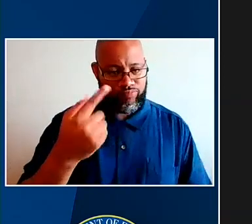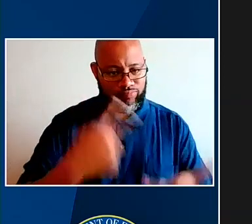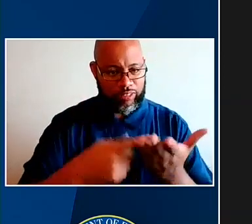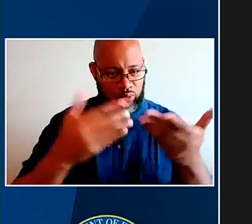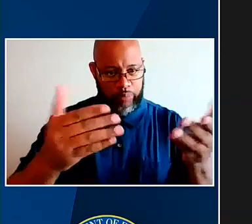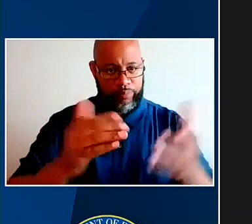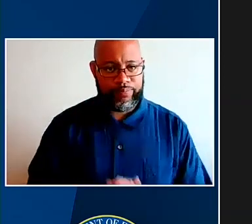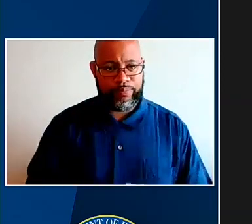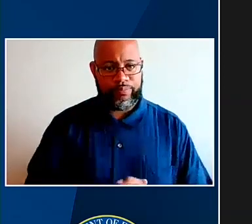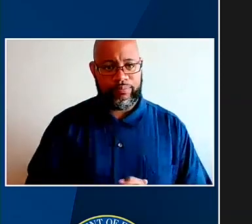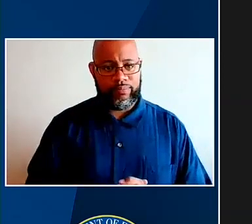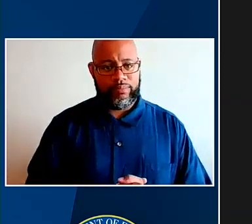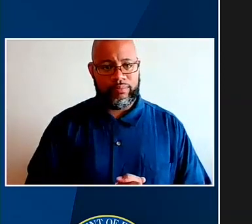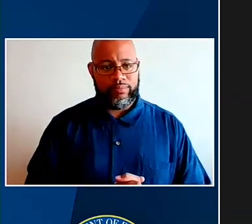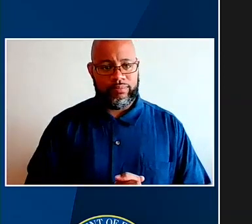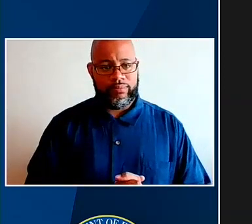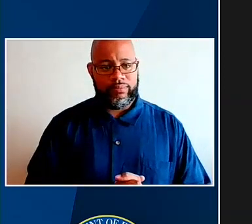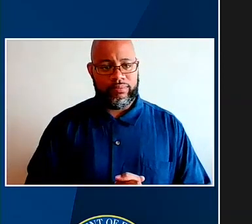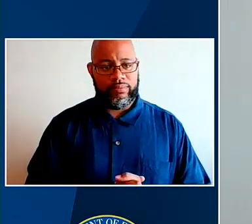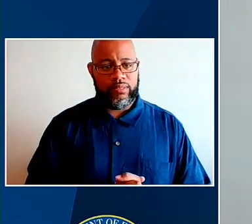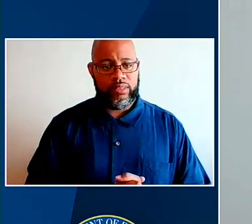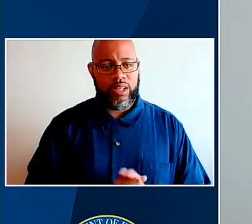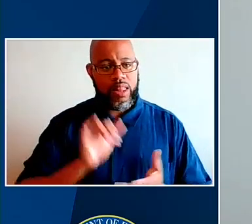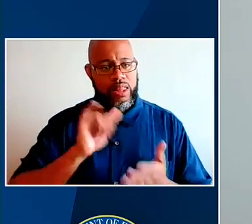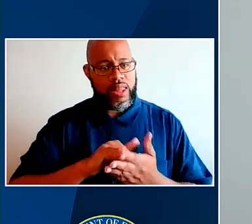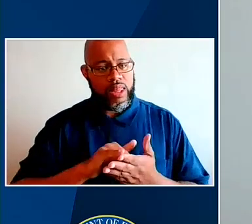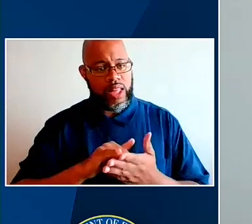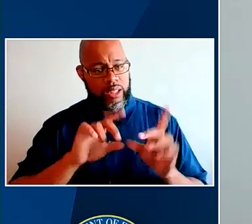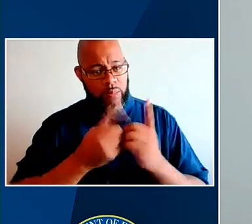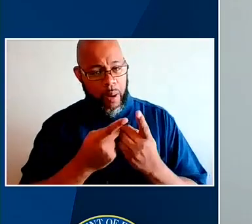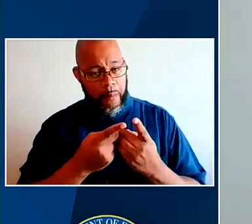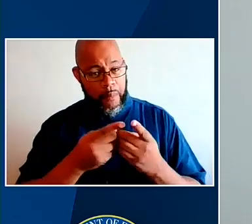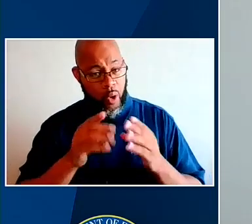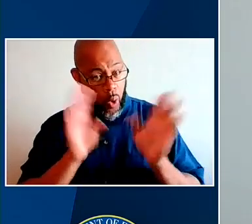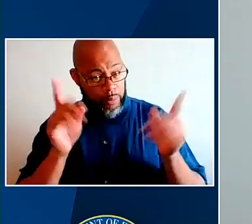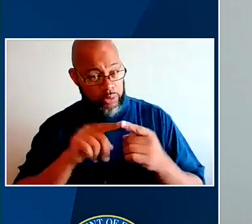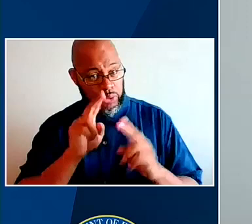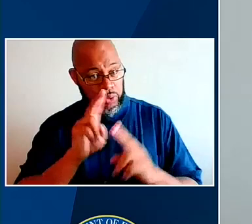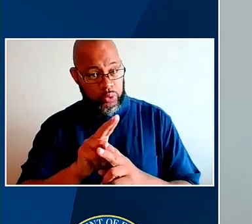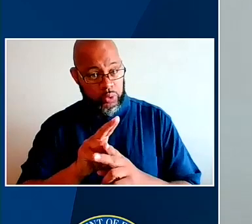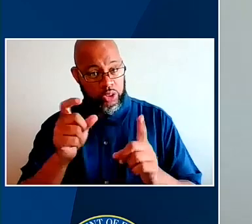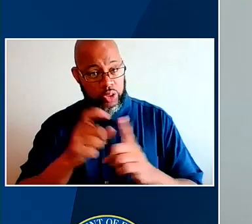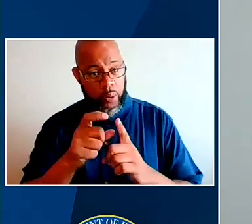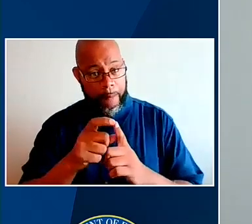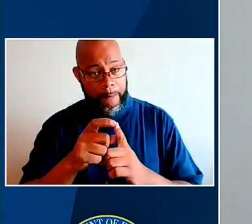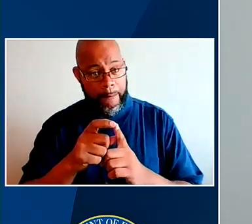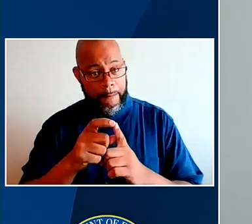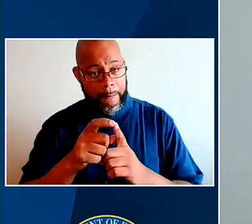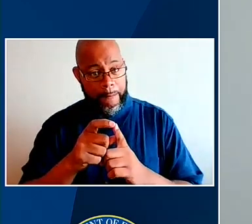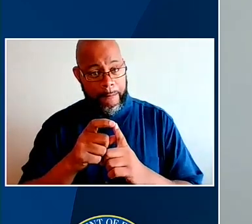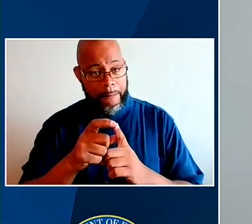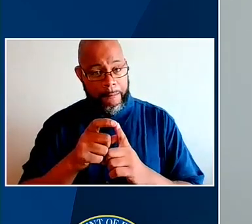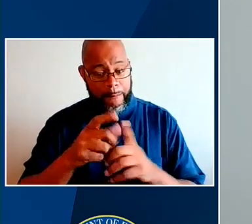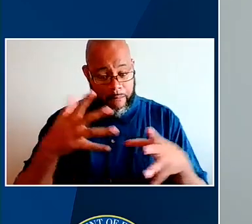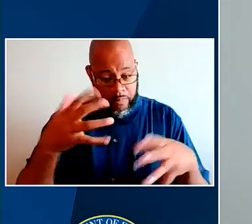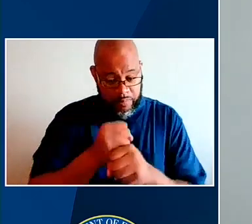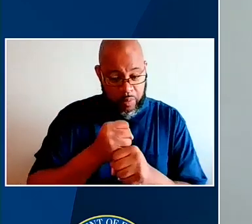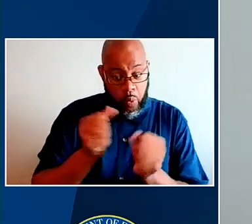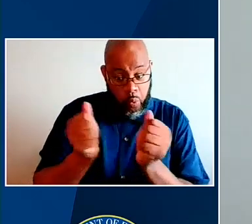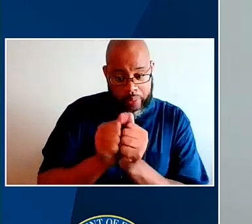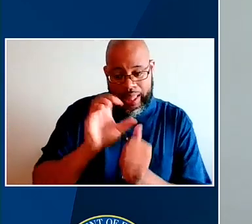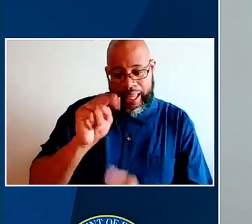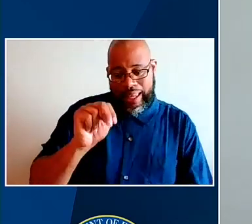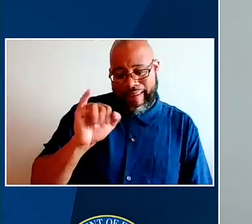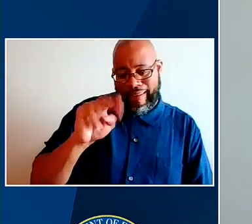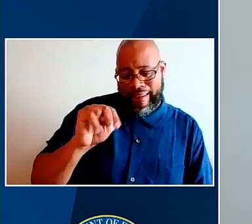You can make fun of me afterwards. Would the department be open to using the term in combination with instead of